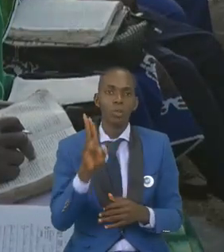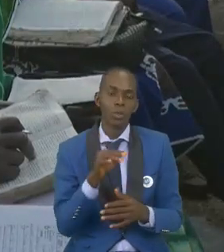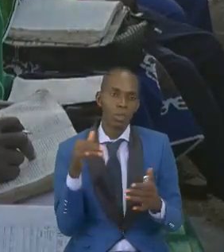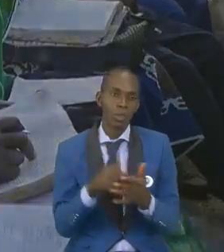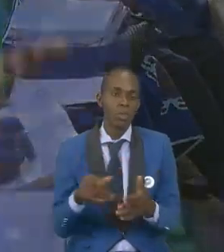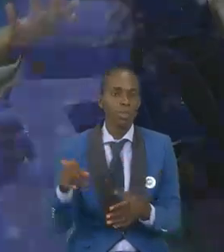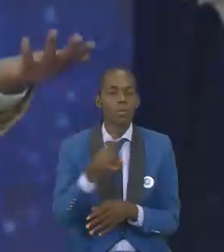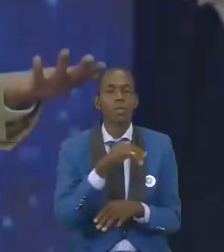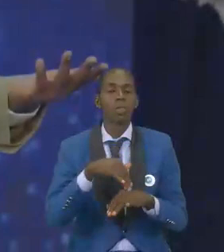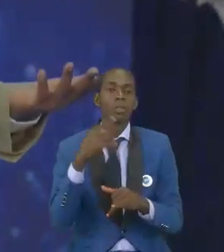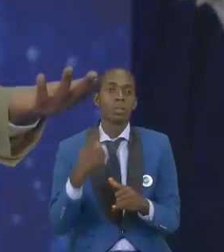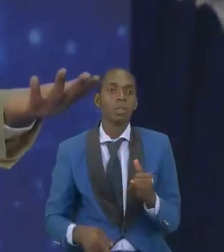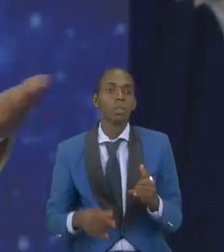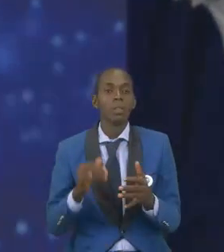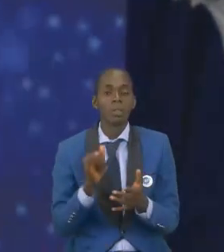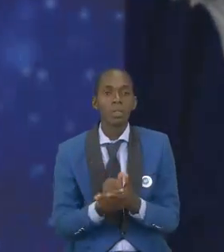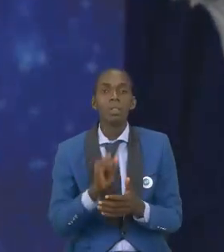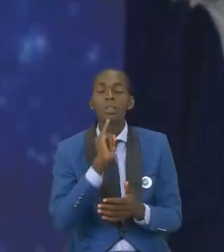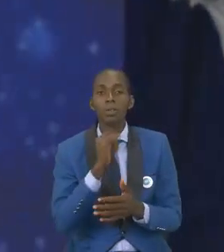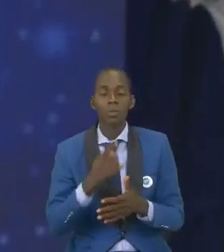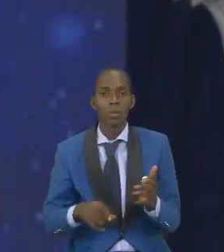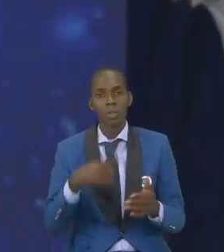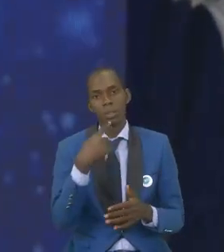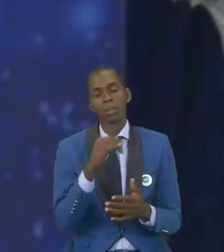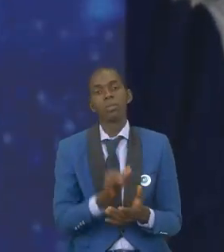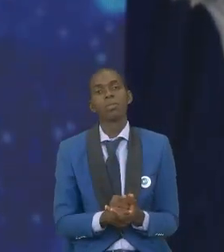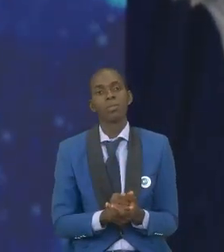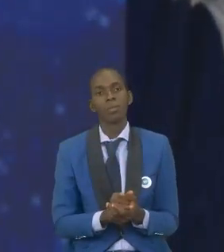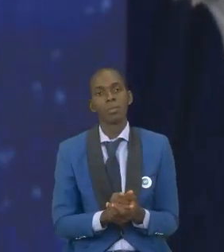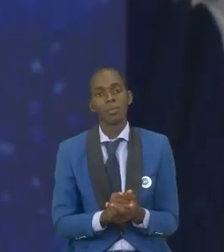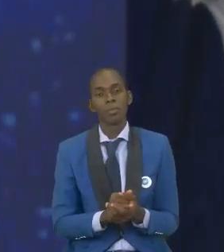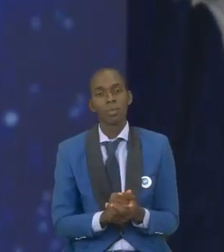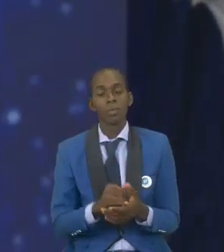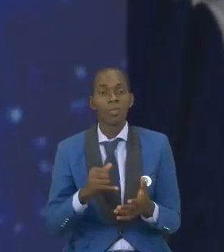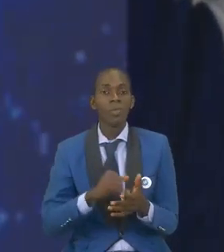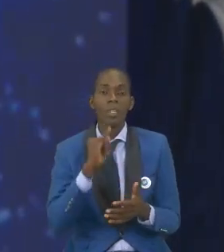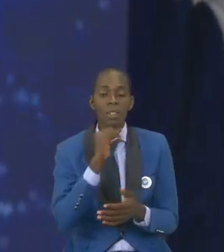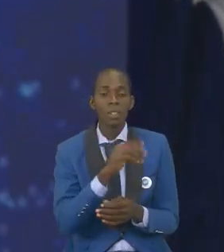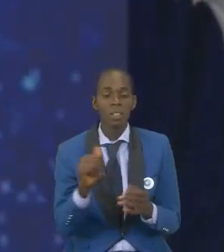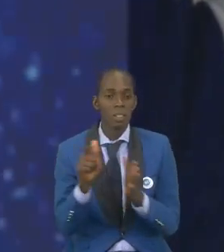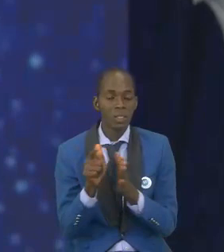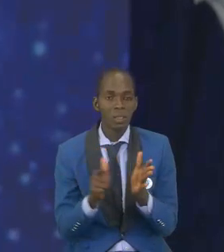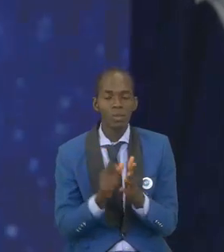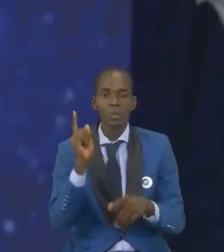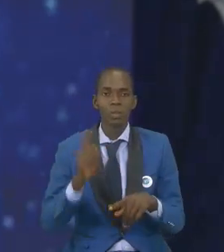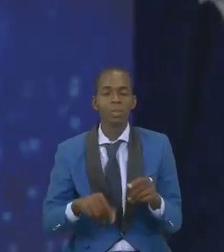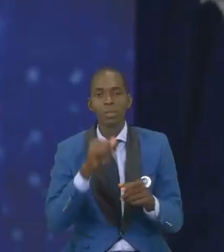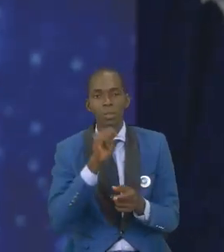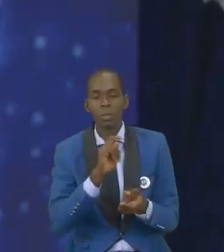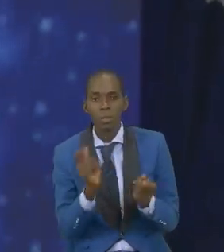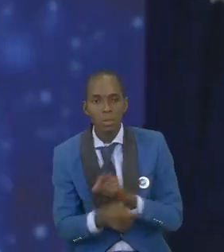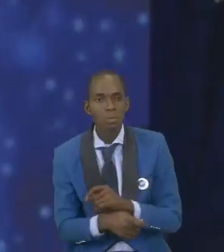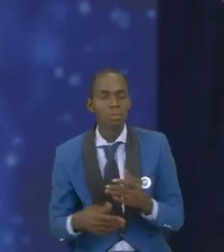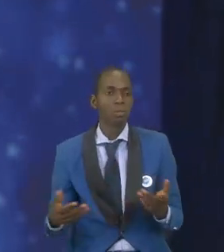eventually. That now they said, you put it down, it's a decree, you cannot change it, not even for your favorite,